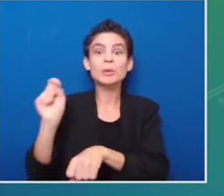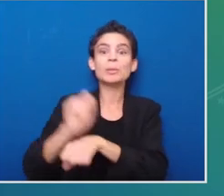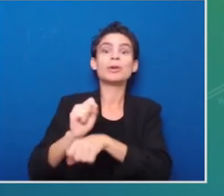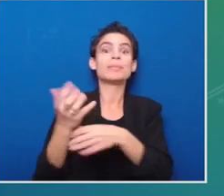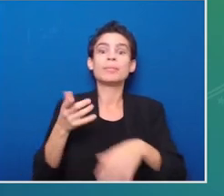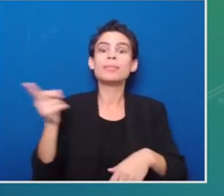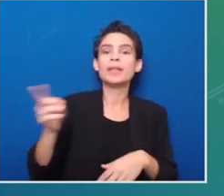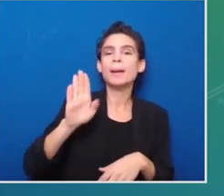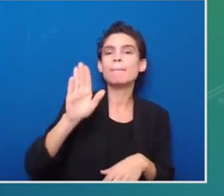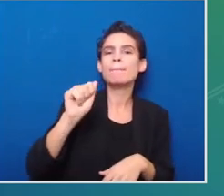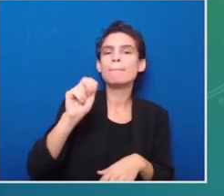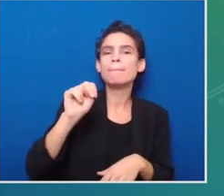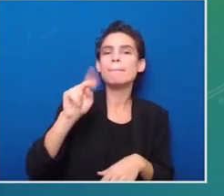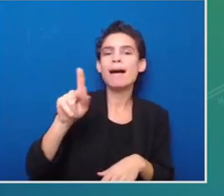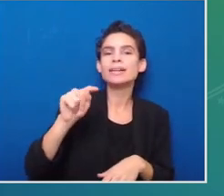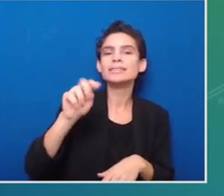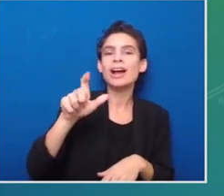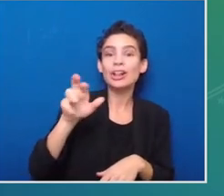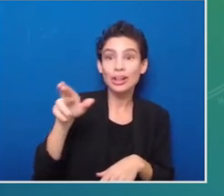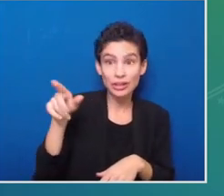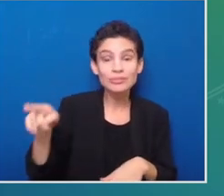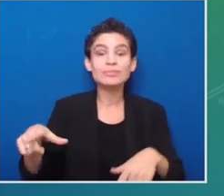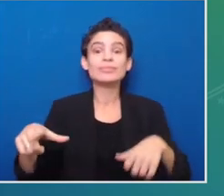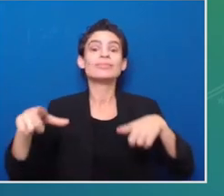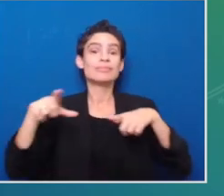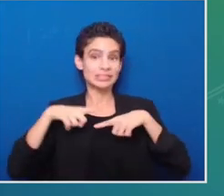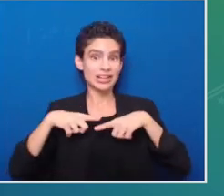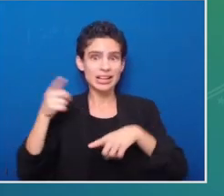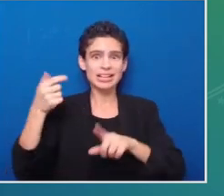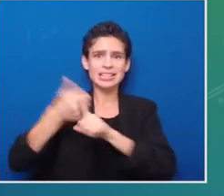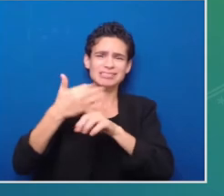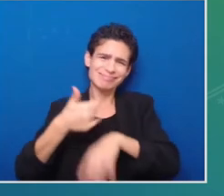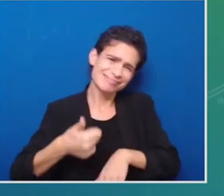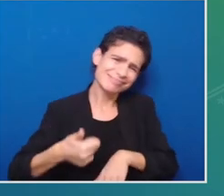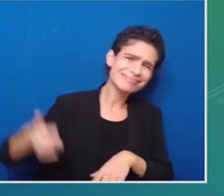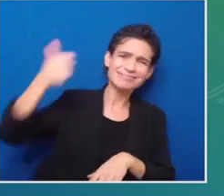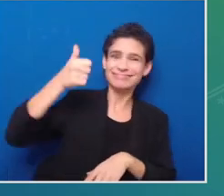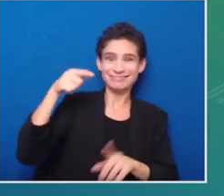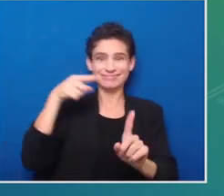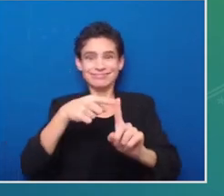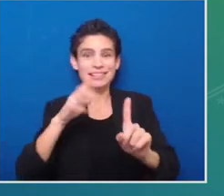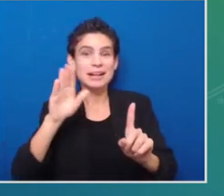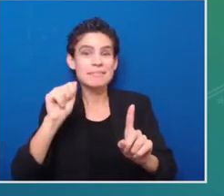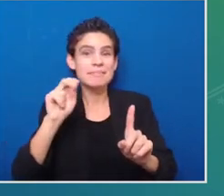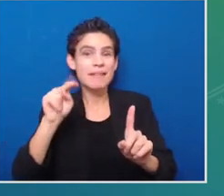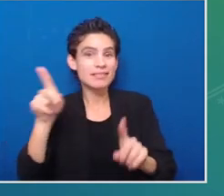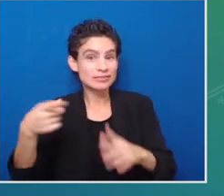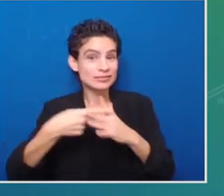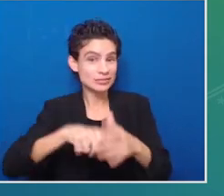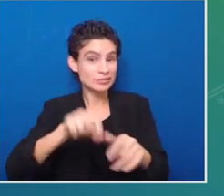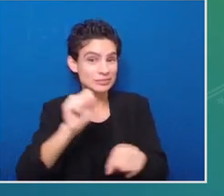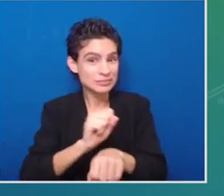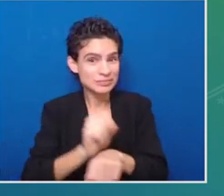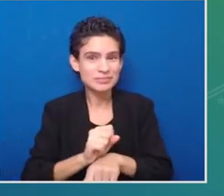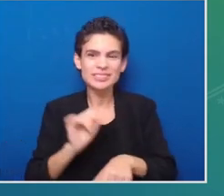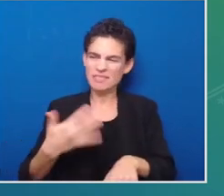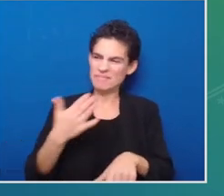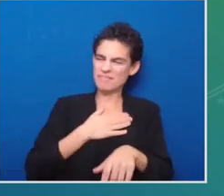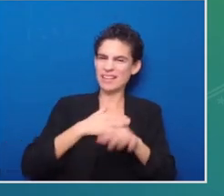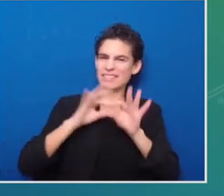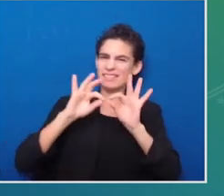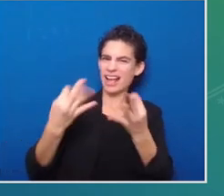as a bank teller, and he retired as head of the bank. And it's because of my family's journey